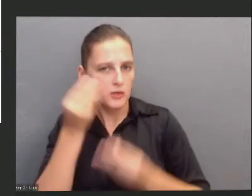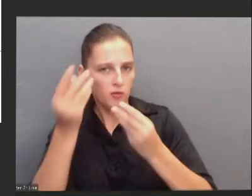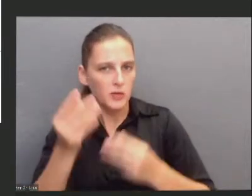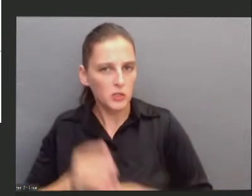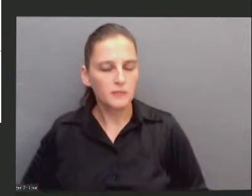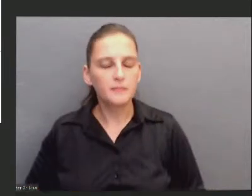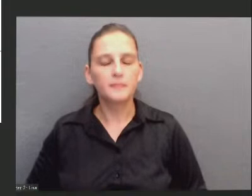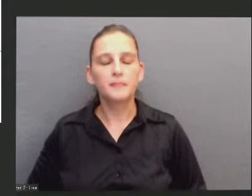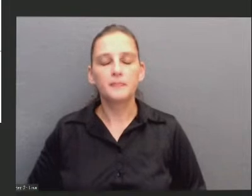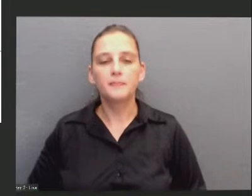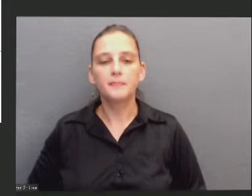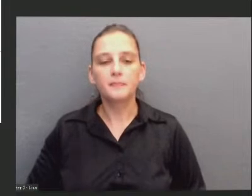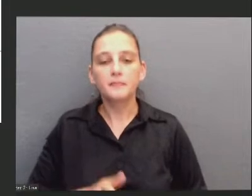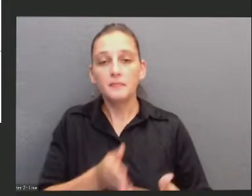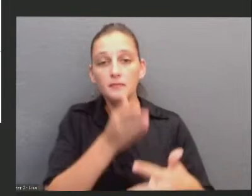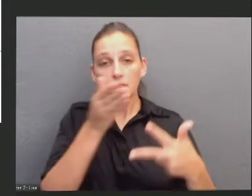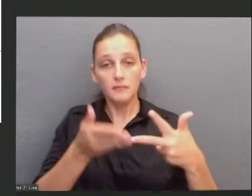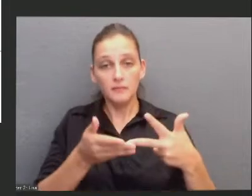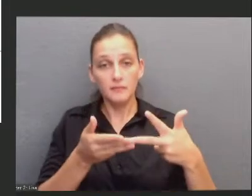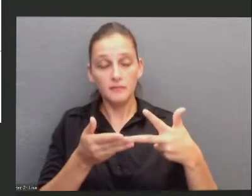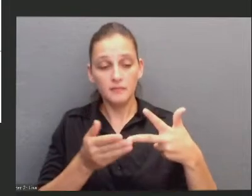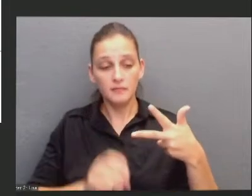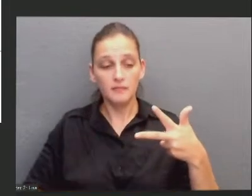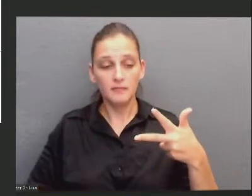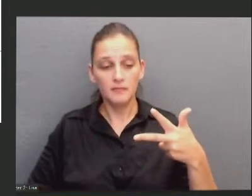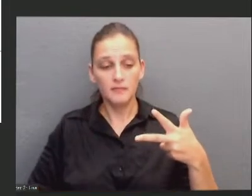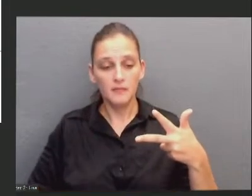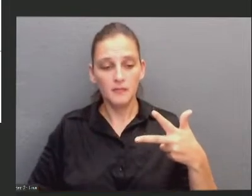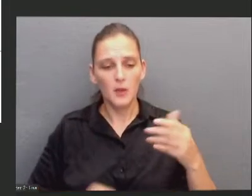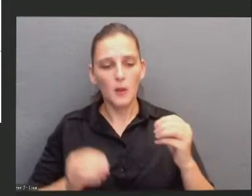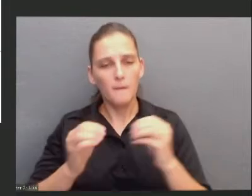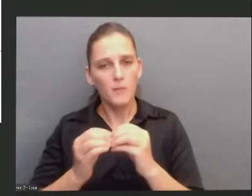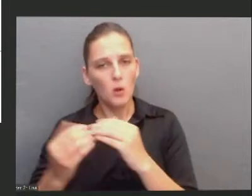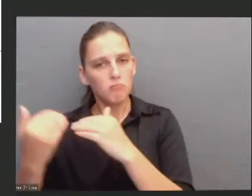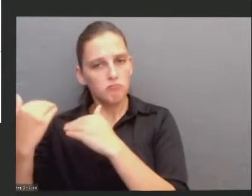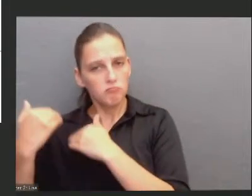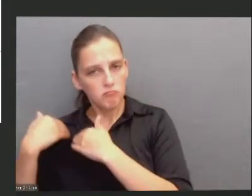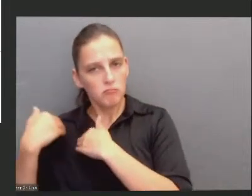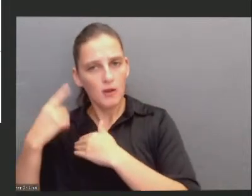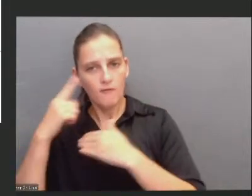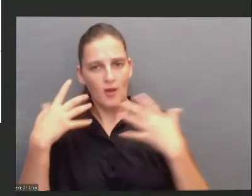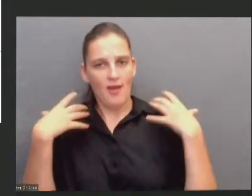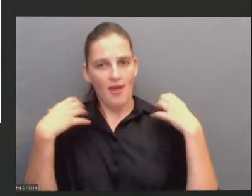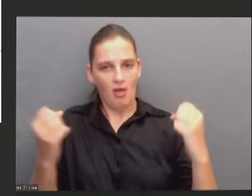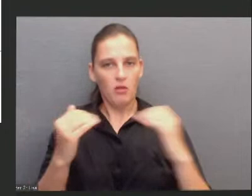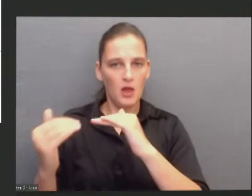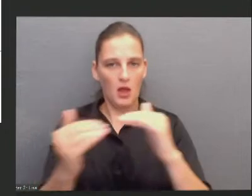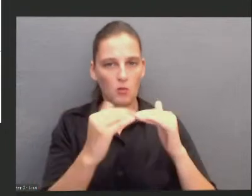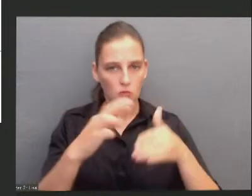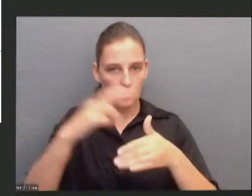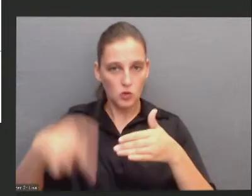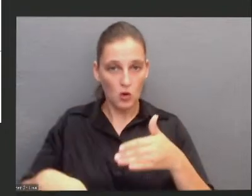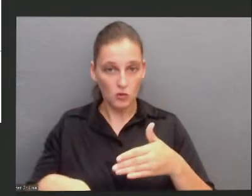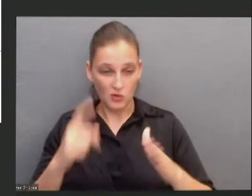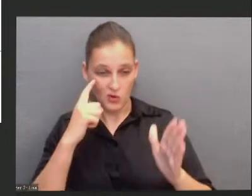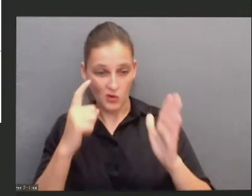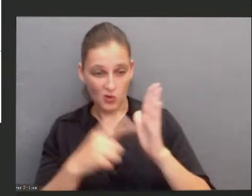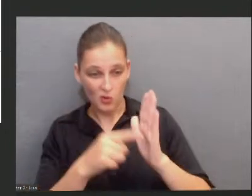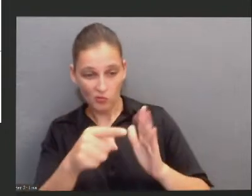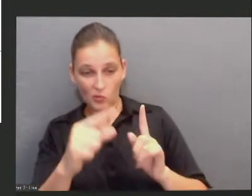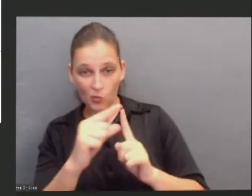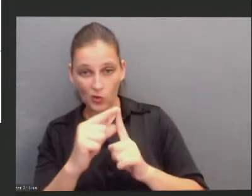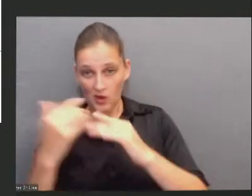third priority is to increase accountability for health equity outcomes. Keyword here is accountability.